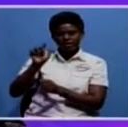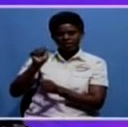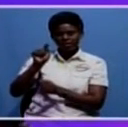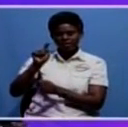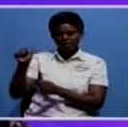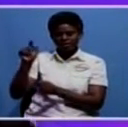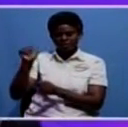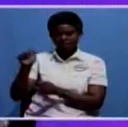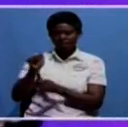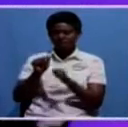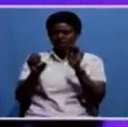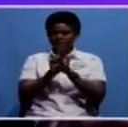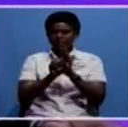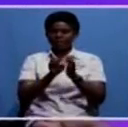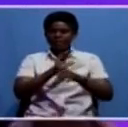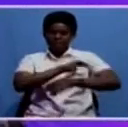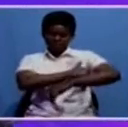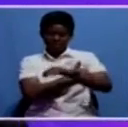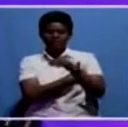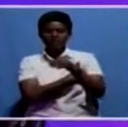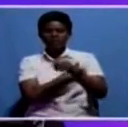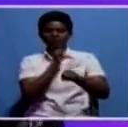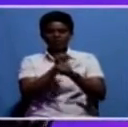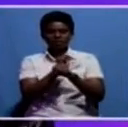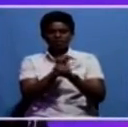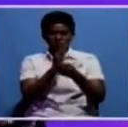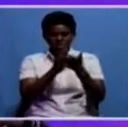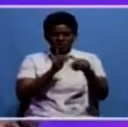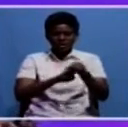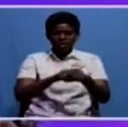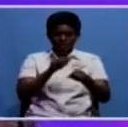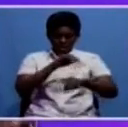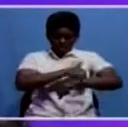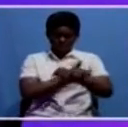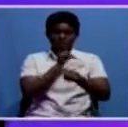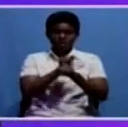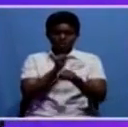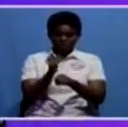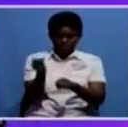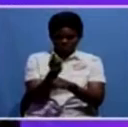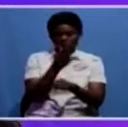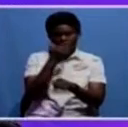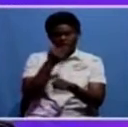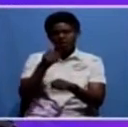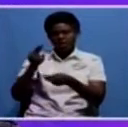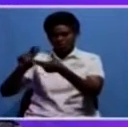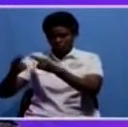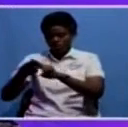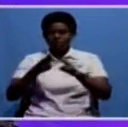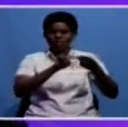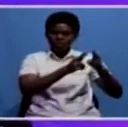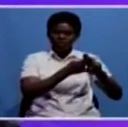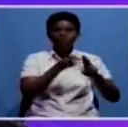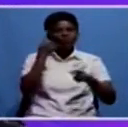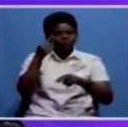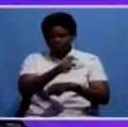in marriage. The principle of marriage works, but sometimes it doesn't work between two particular people. They have to go and find other partners maybe for it to work.